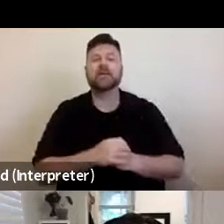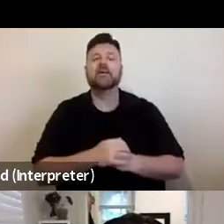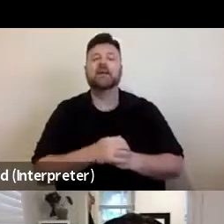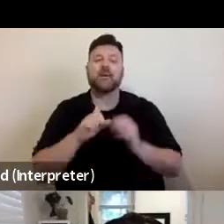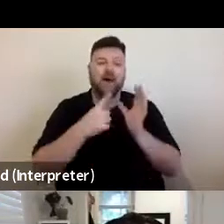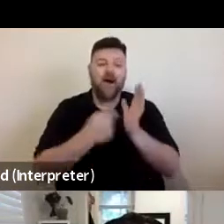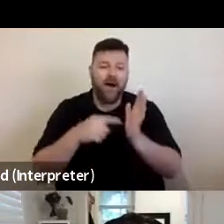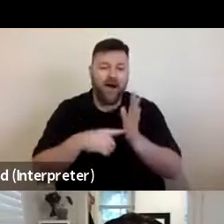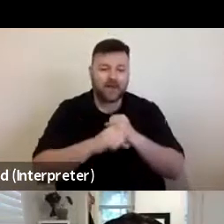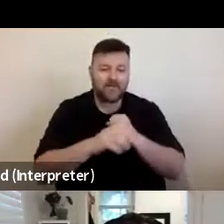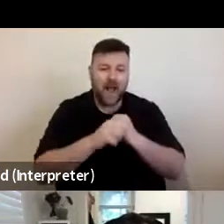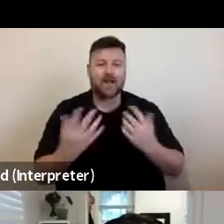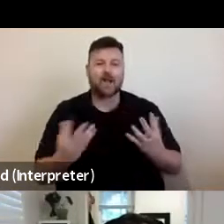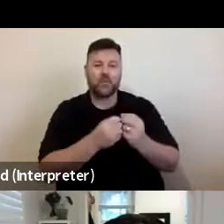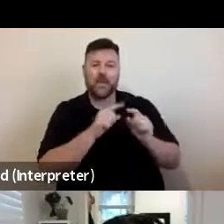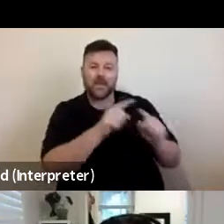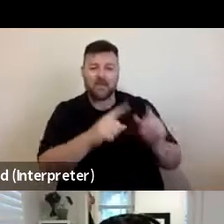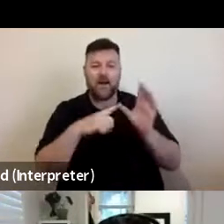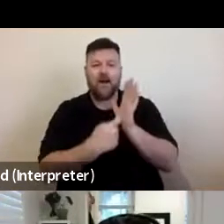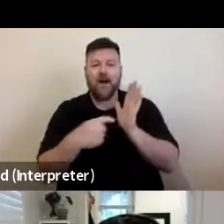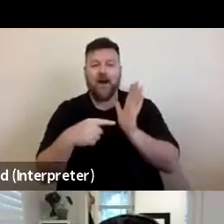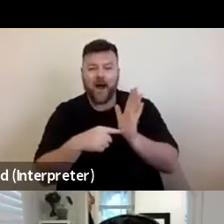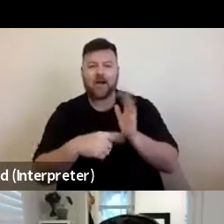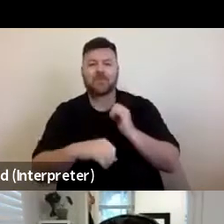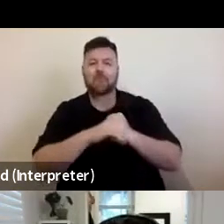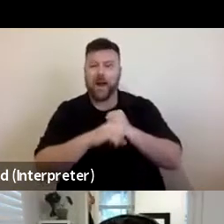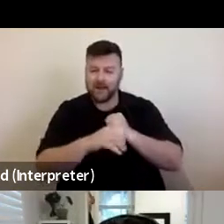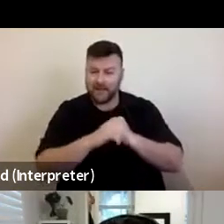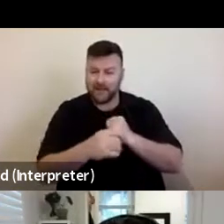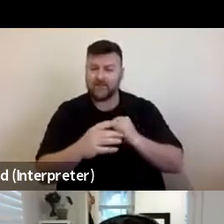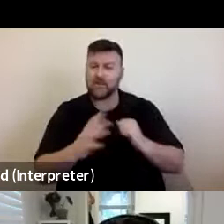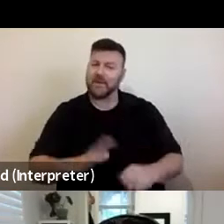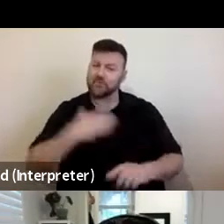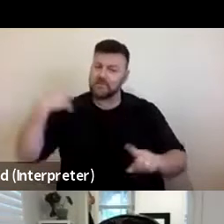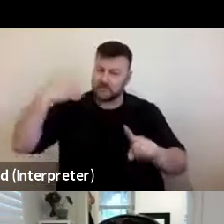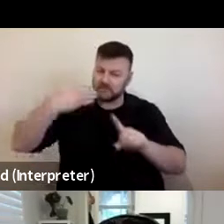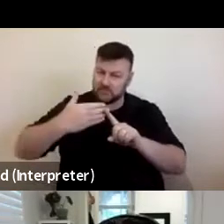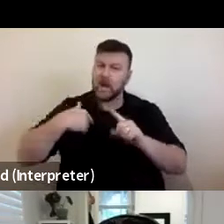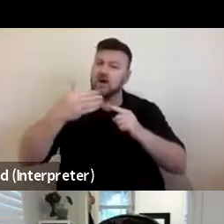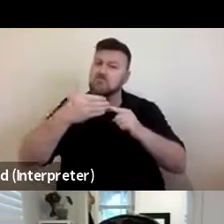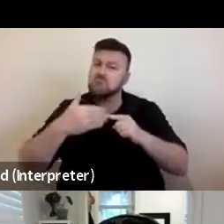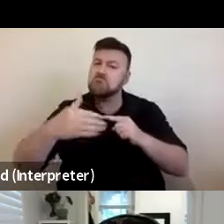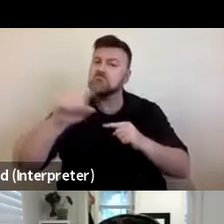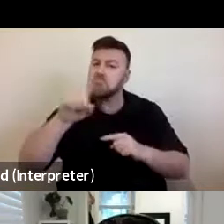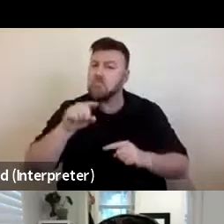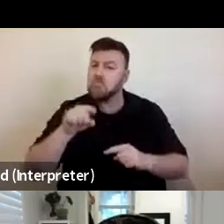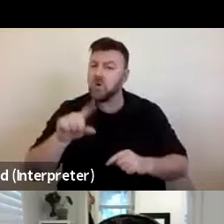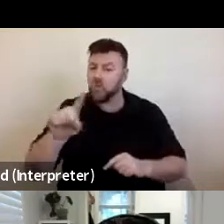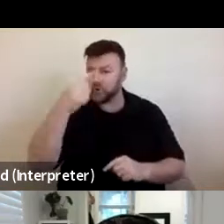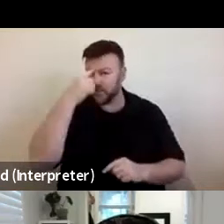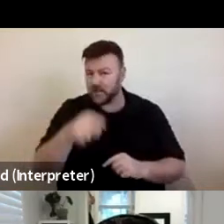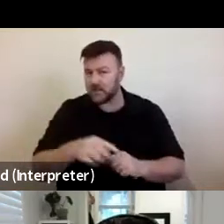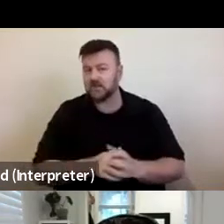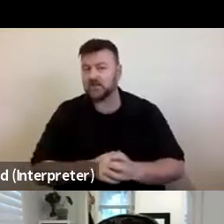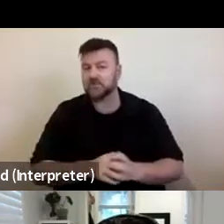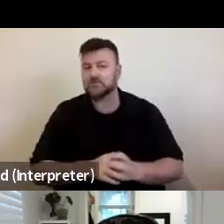time. Mm-hmm. The journey of arts marketing for the future, how do you think it will, or how have you seen it adapt just